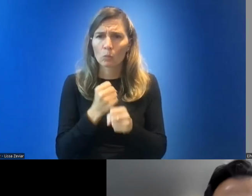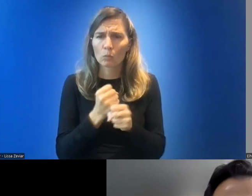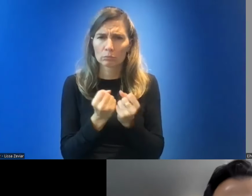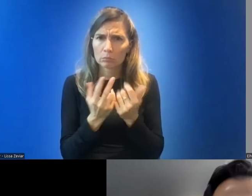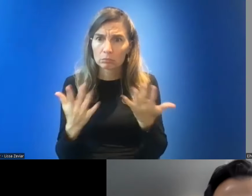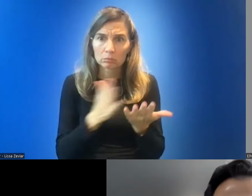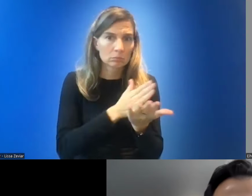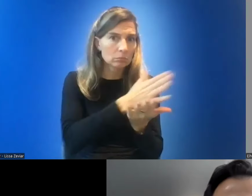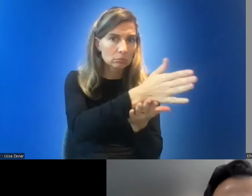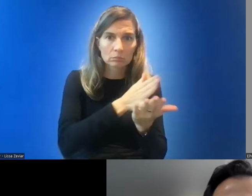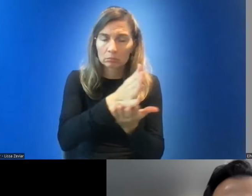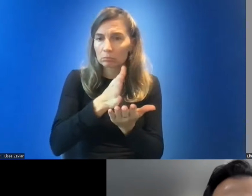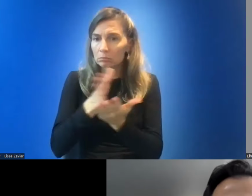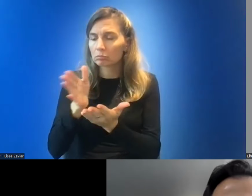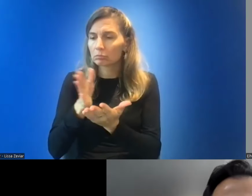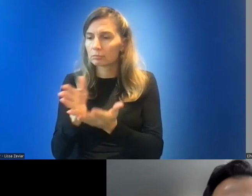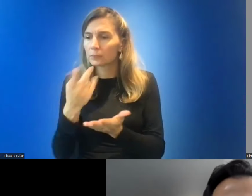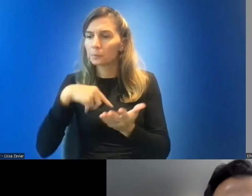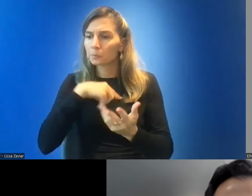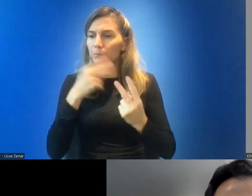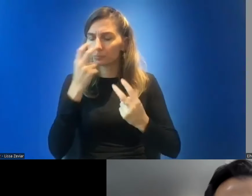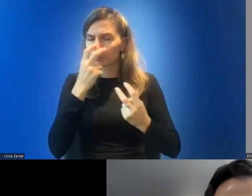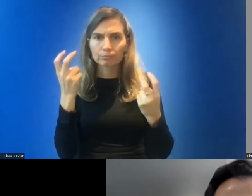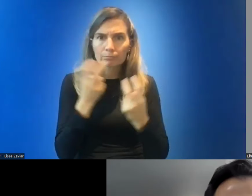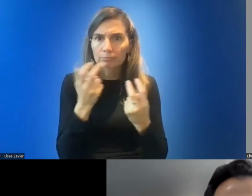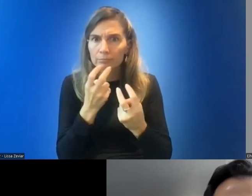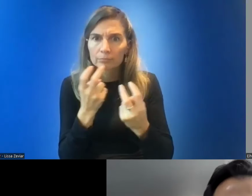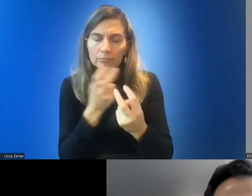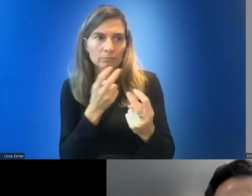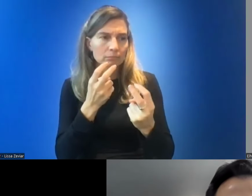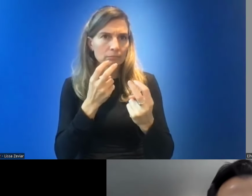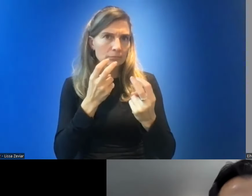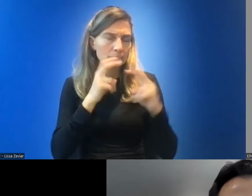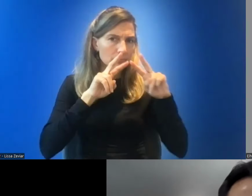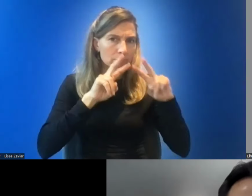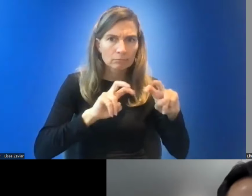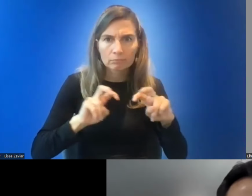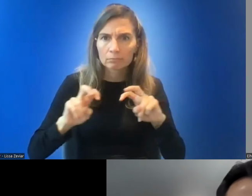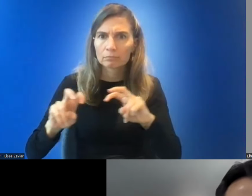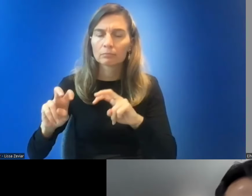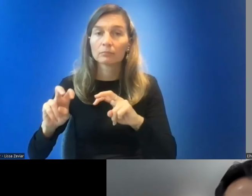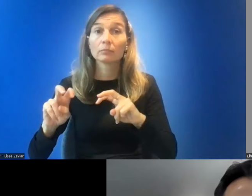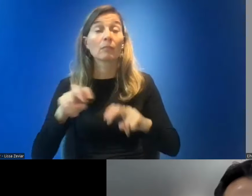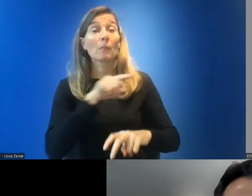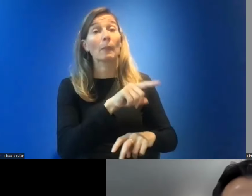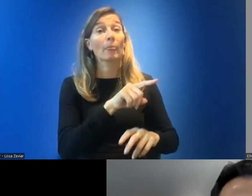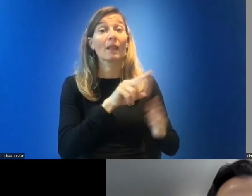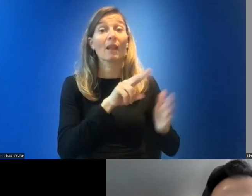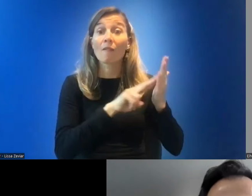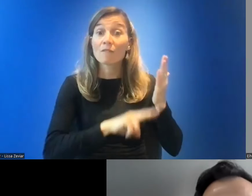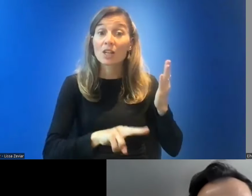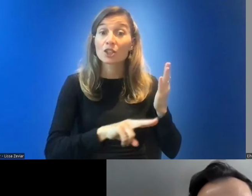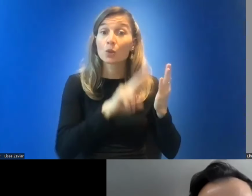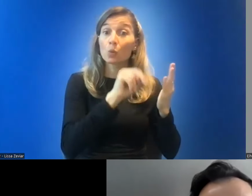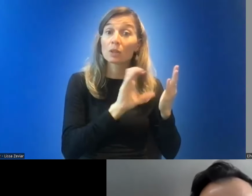been exploring this year, from a discussion in how the Convention on the Rights of Persons with